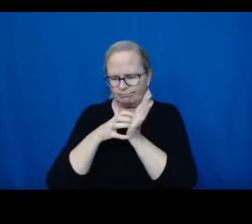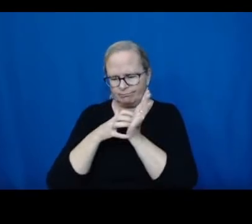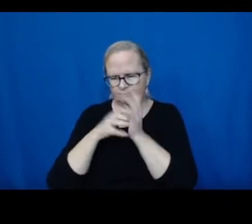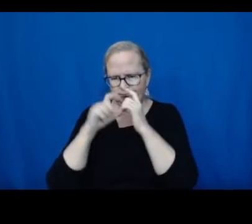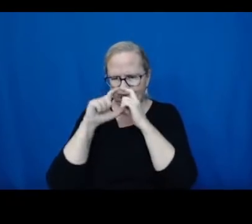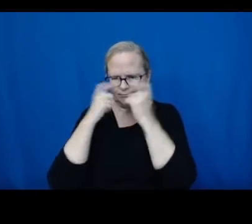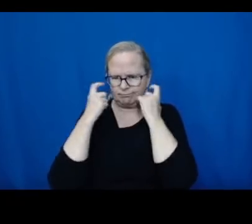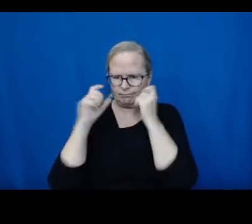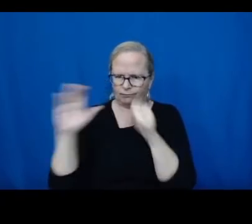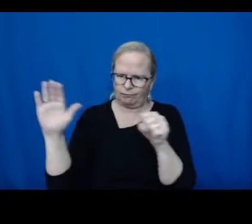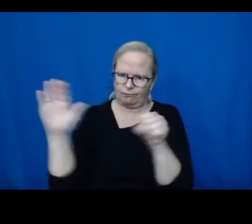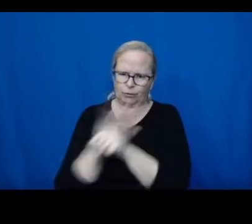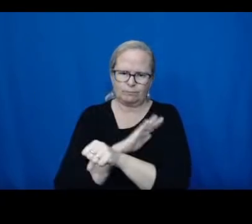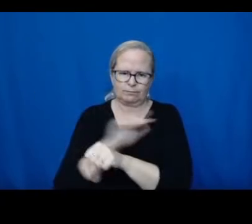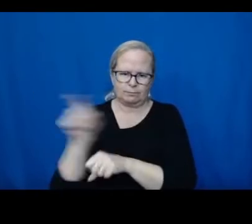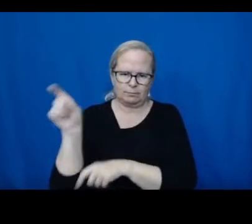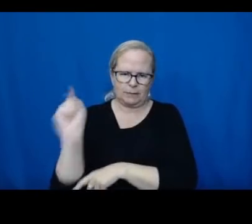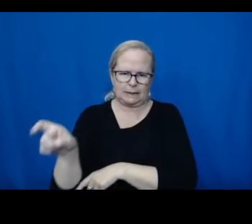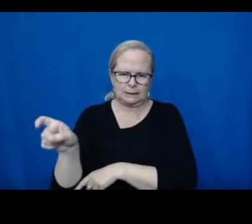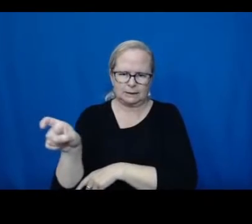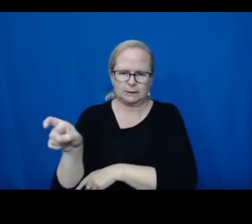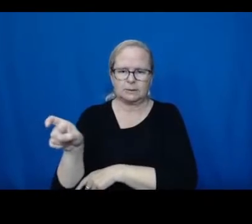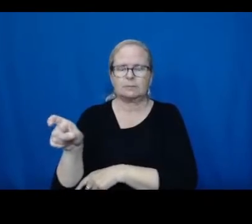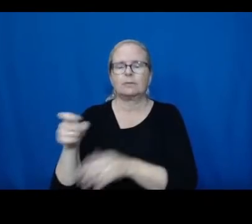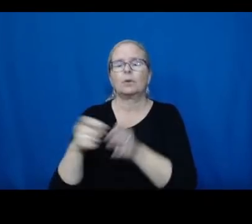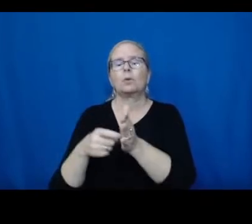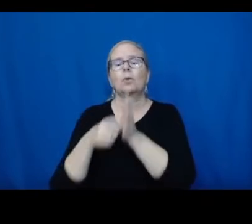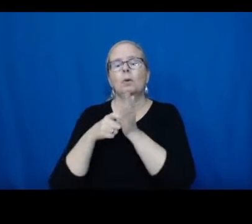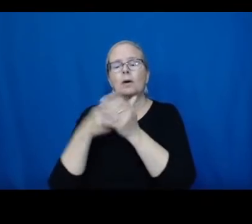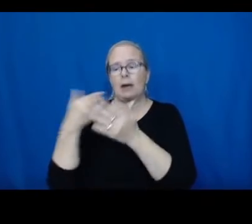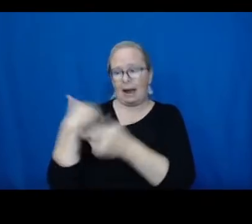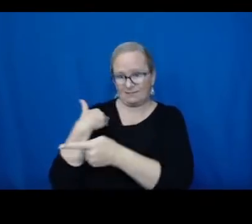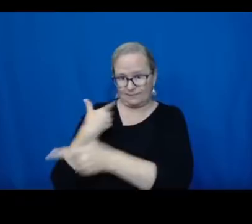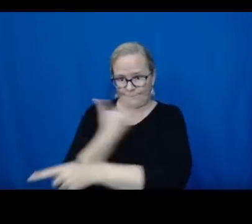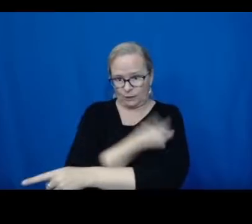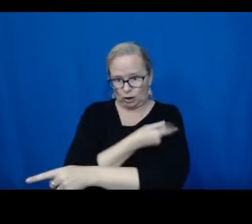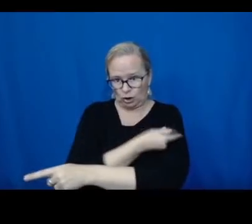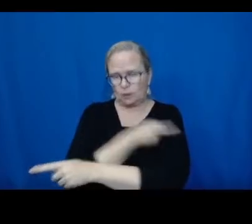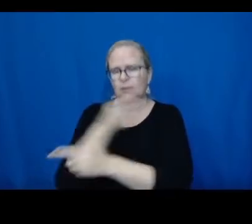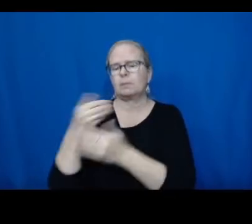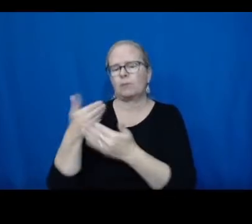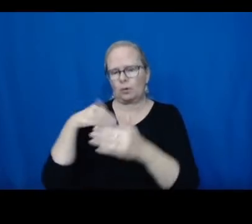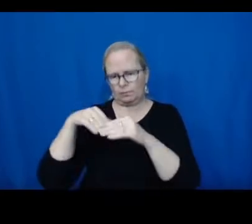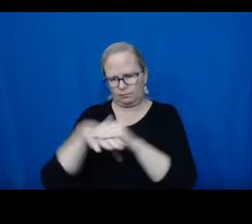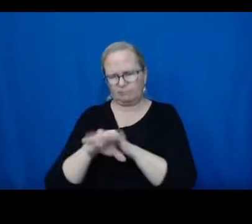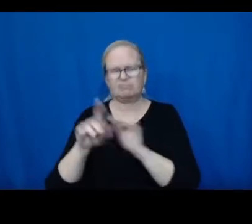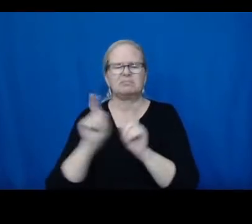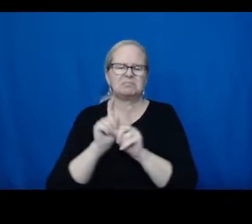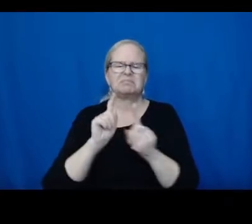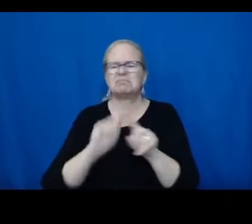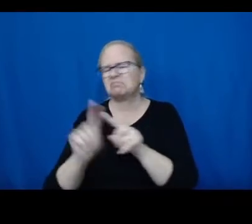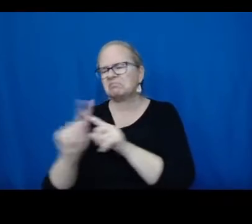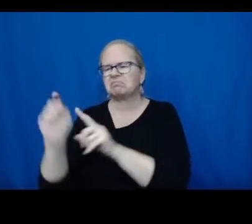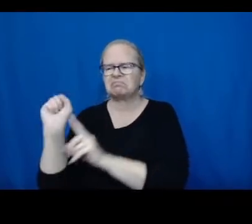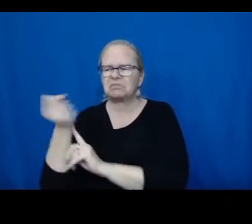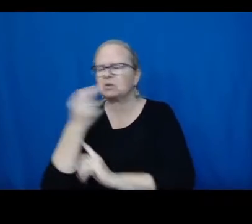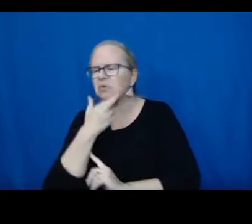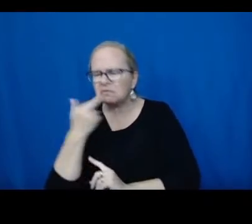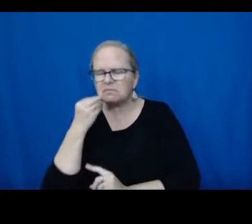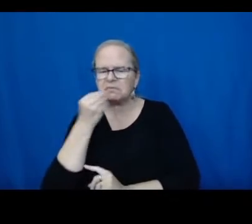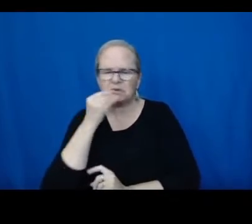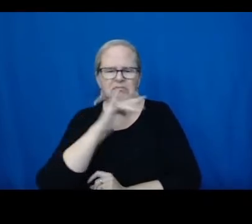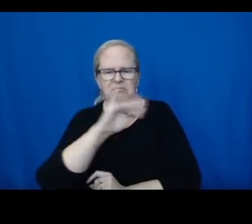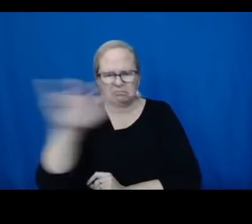many of the settings that are known to be associated with COVID spread. And we are not doing